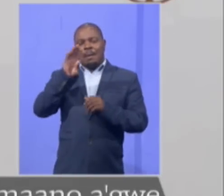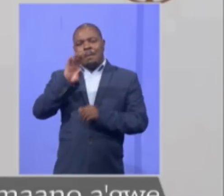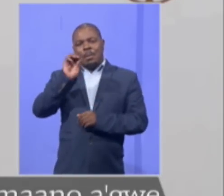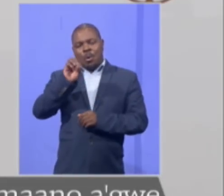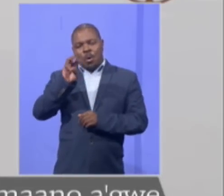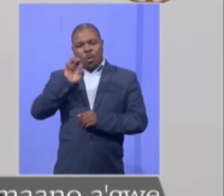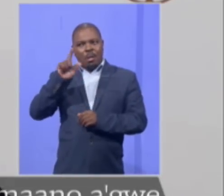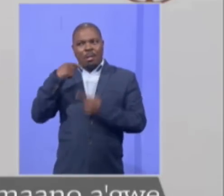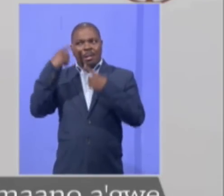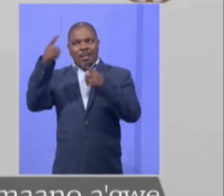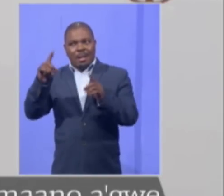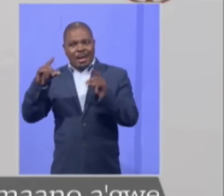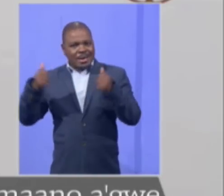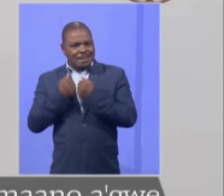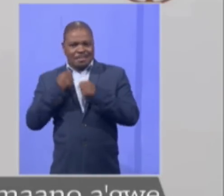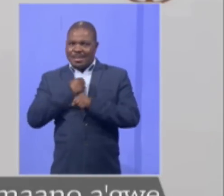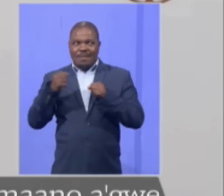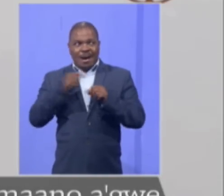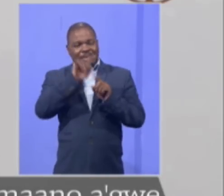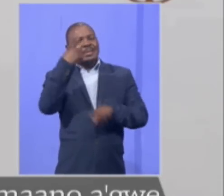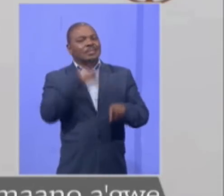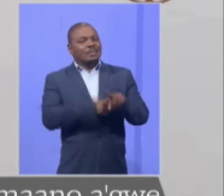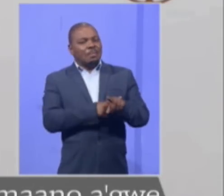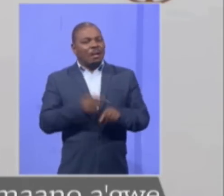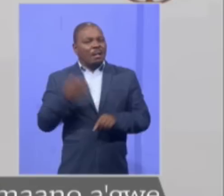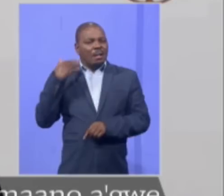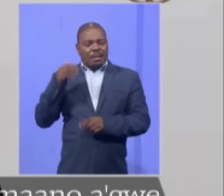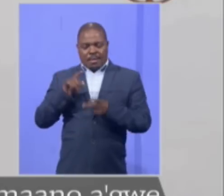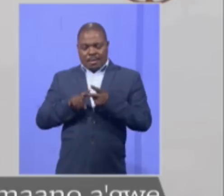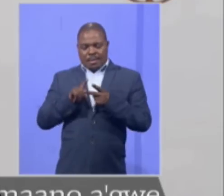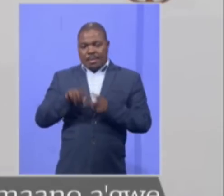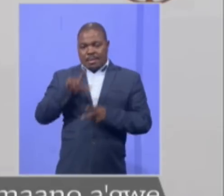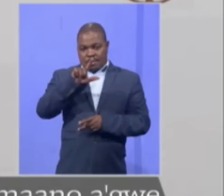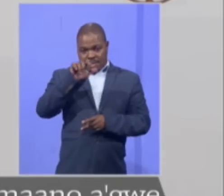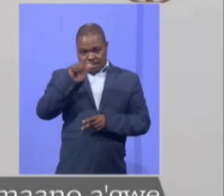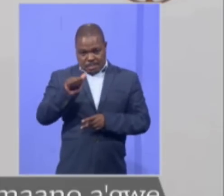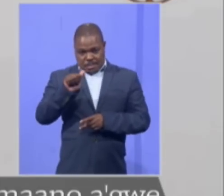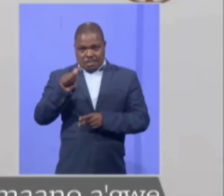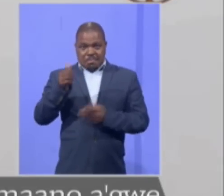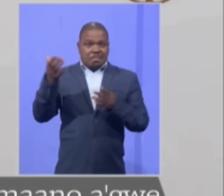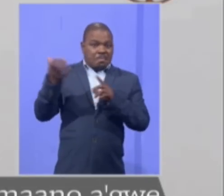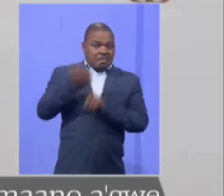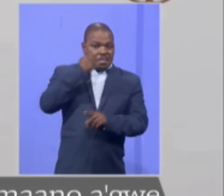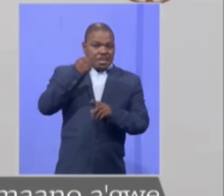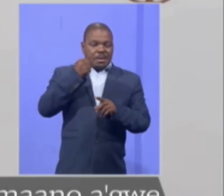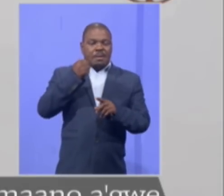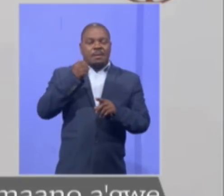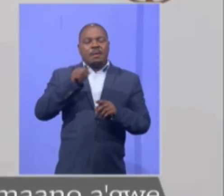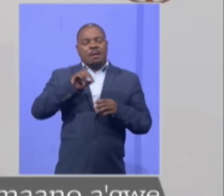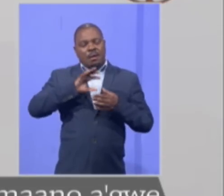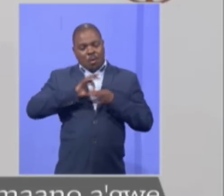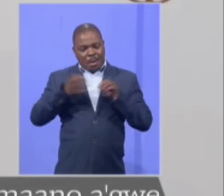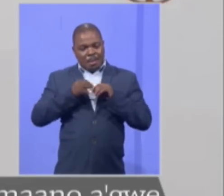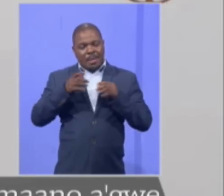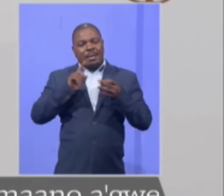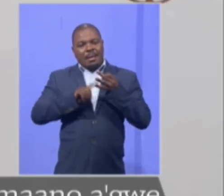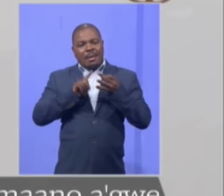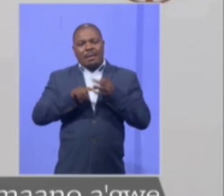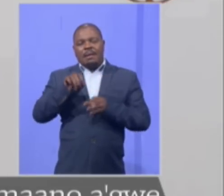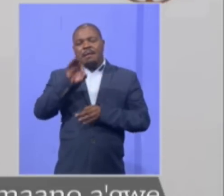was the president at the time when LA was awarded and when the FIFA World Cup was awarded. I truly believe that he wants the LA